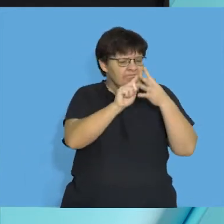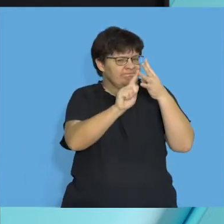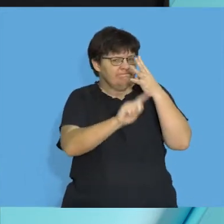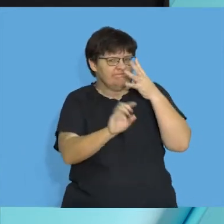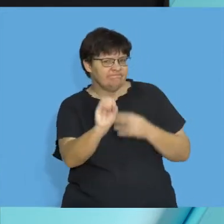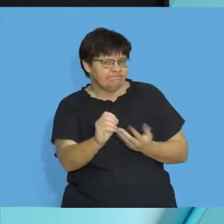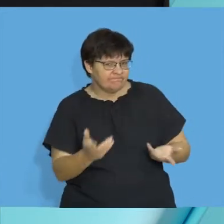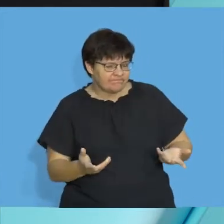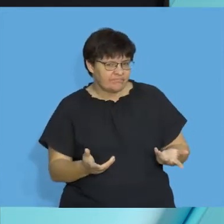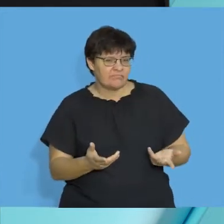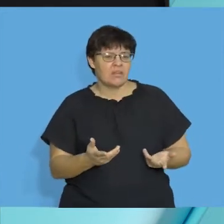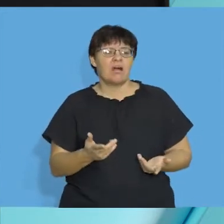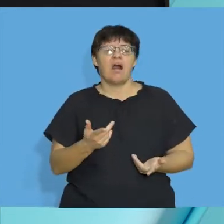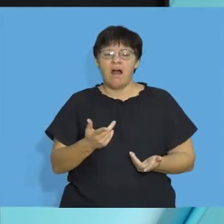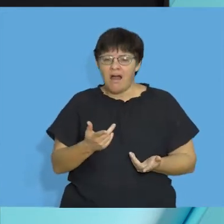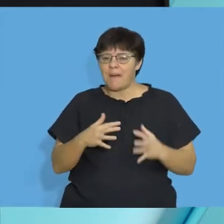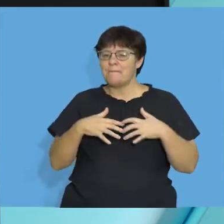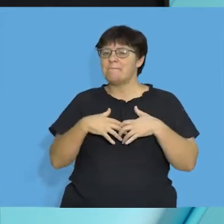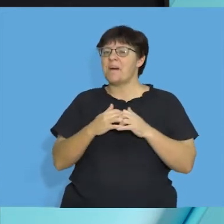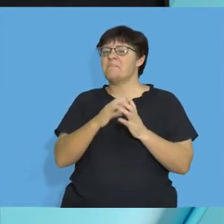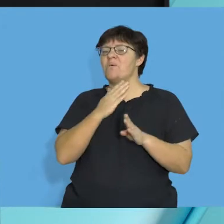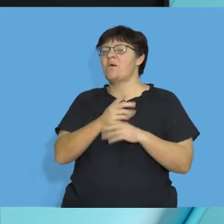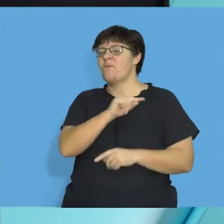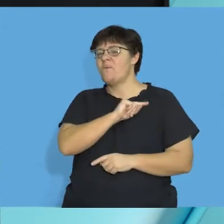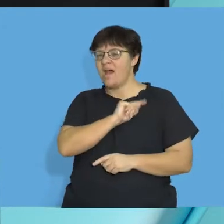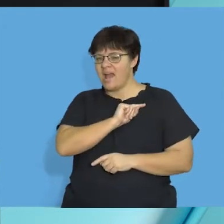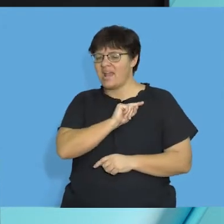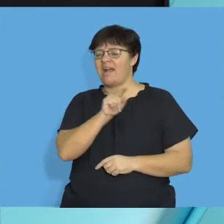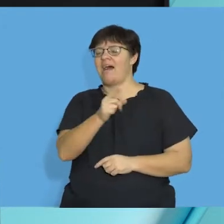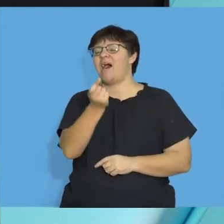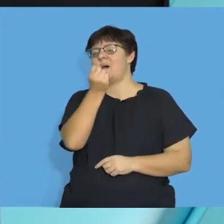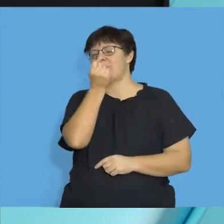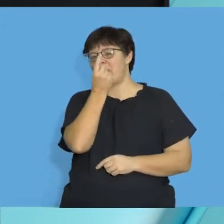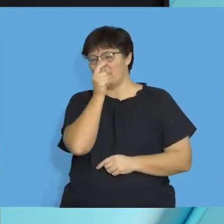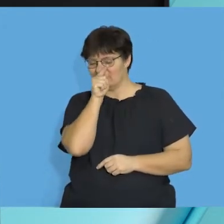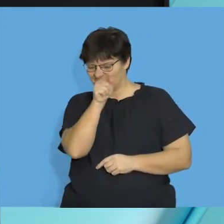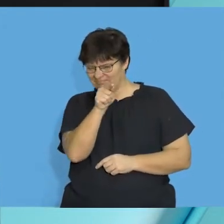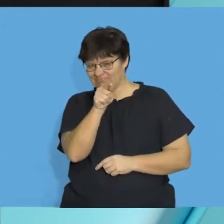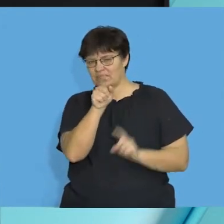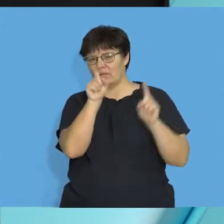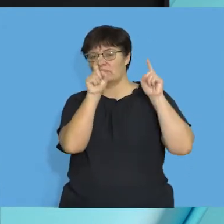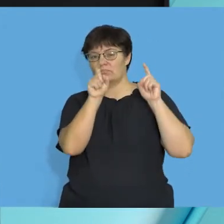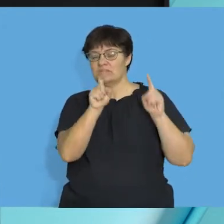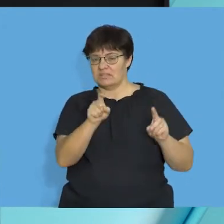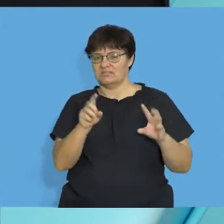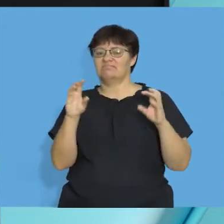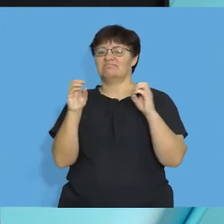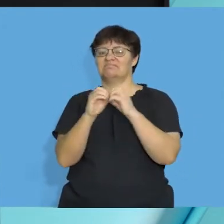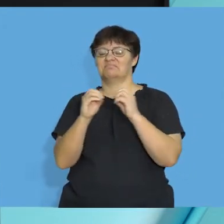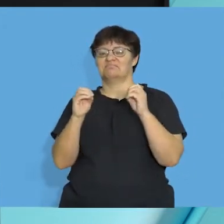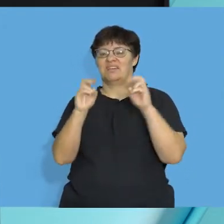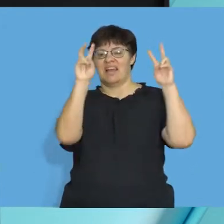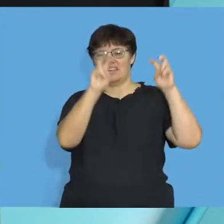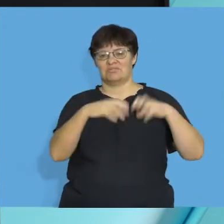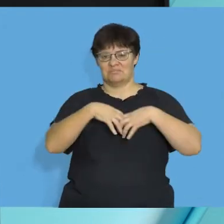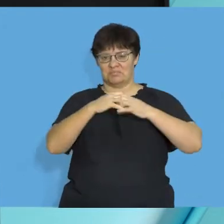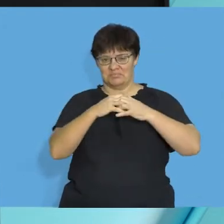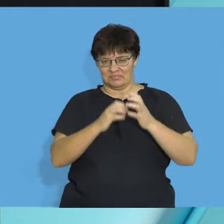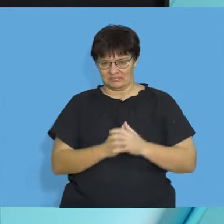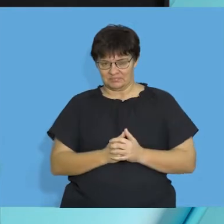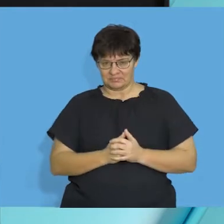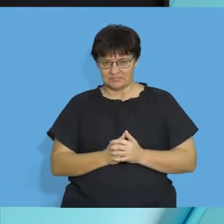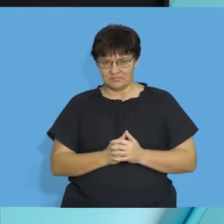the reason that things work is because of our understanding of this principle of electromagnetic induction. Because